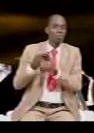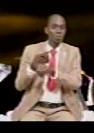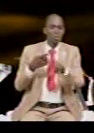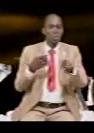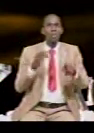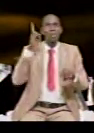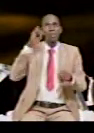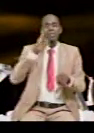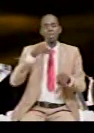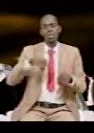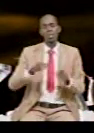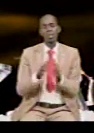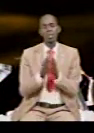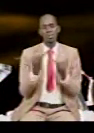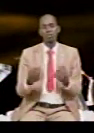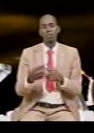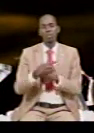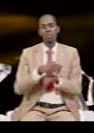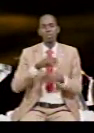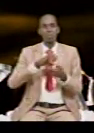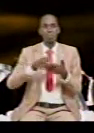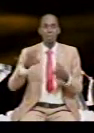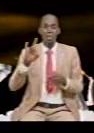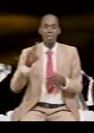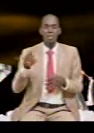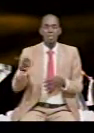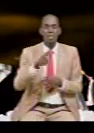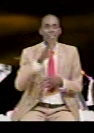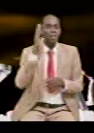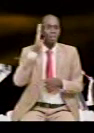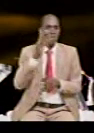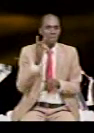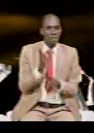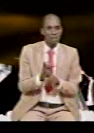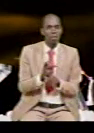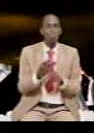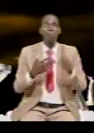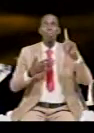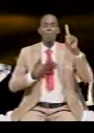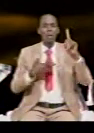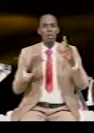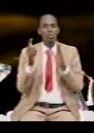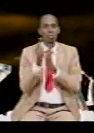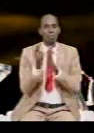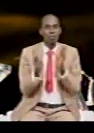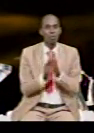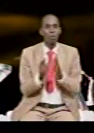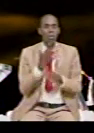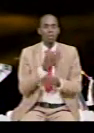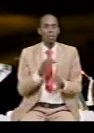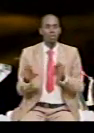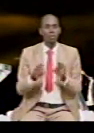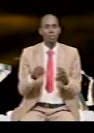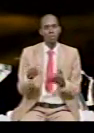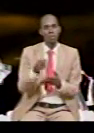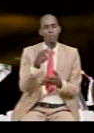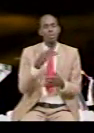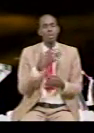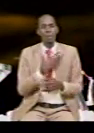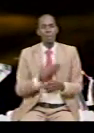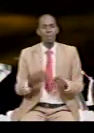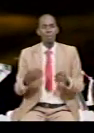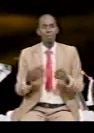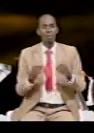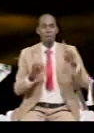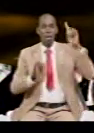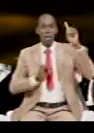ye shall keep my statutes and do them. I am the Lord God, and the Lord which sanctify you.